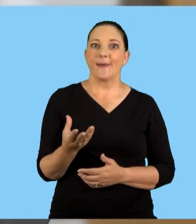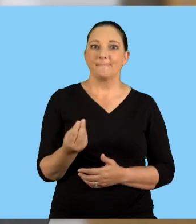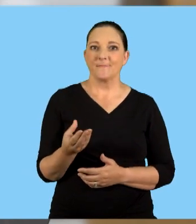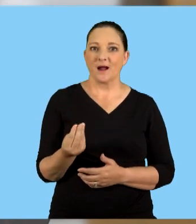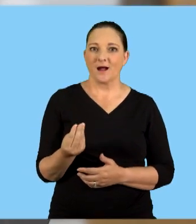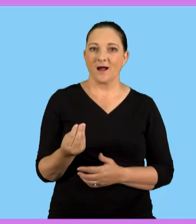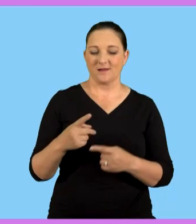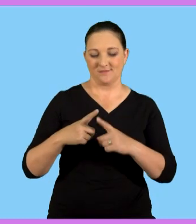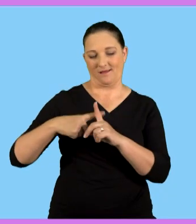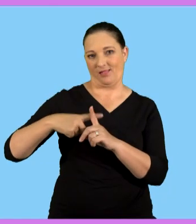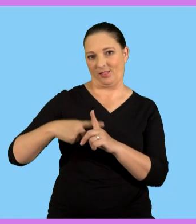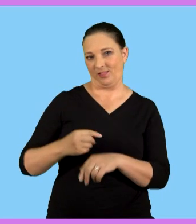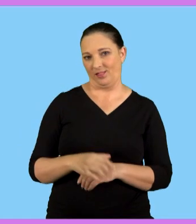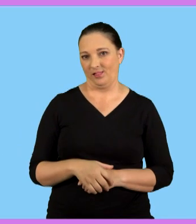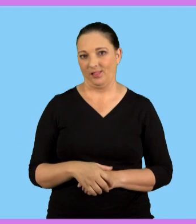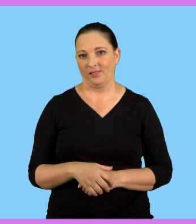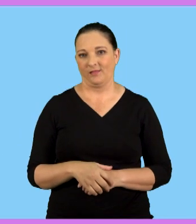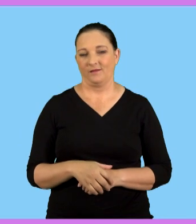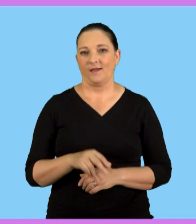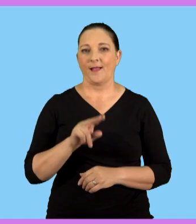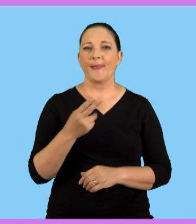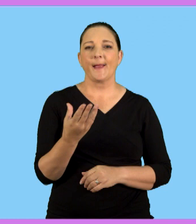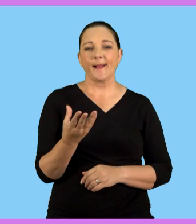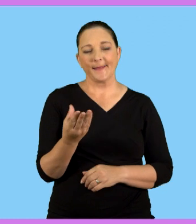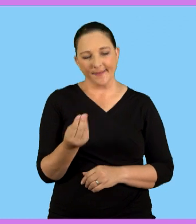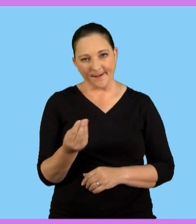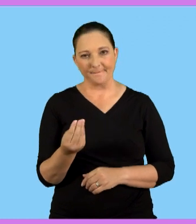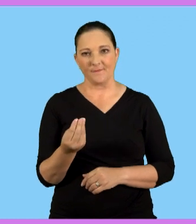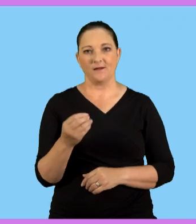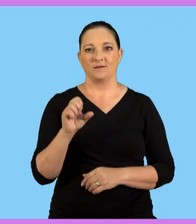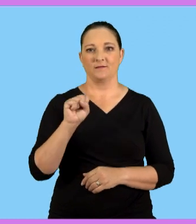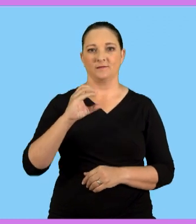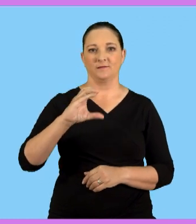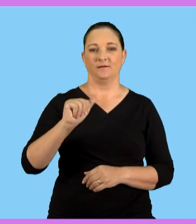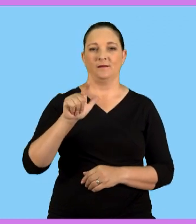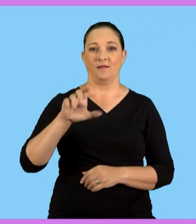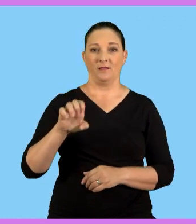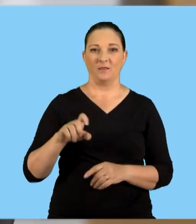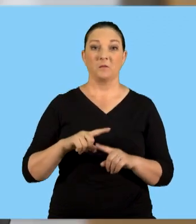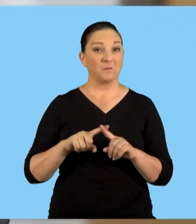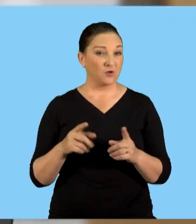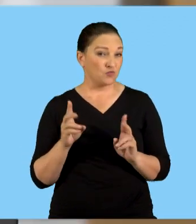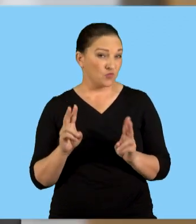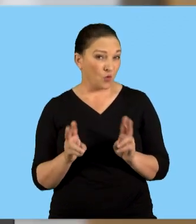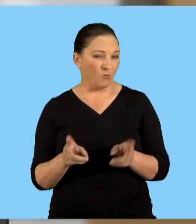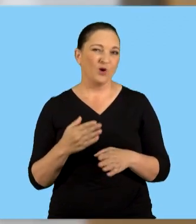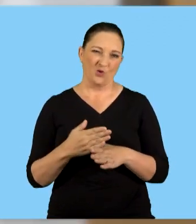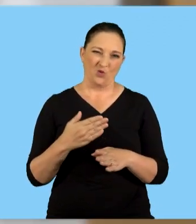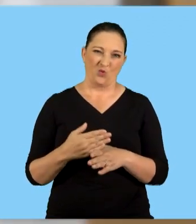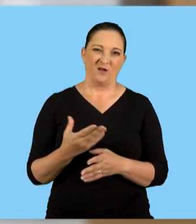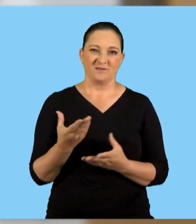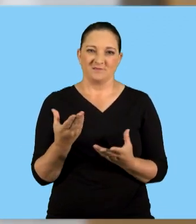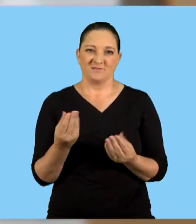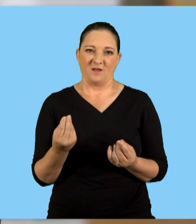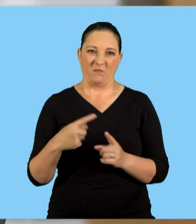scale. Okay, so this is a number scale. Remember, we normally work with a number scale and a